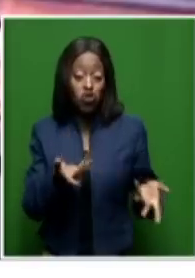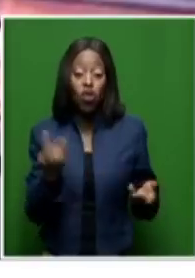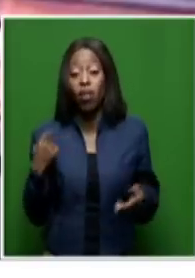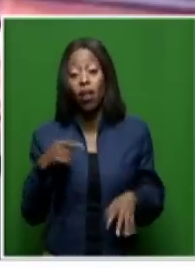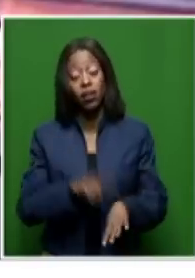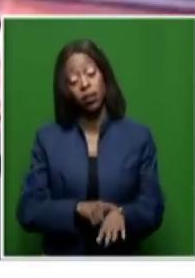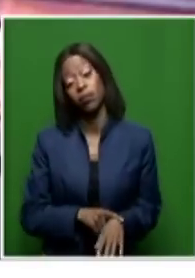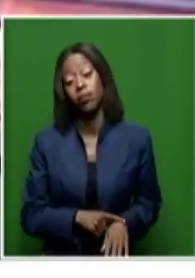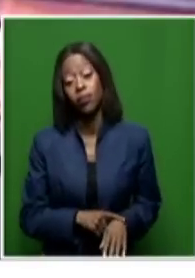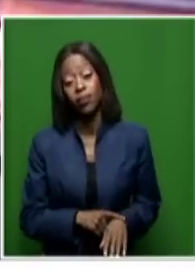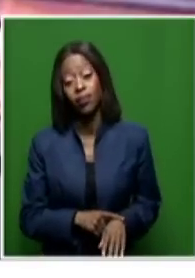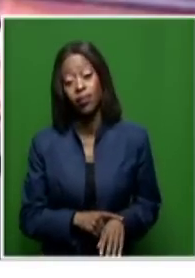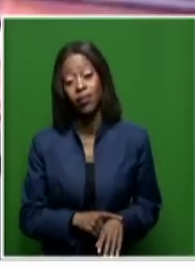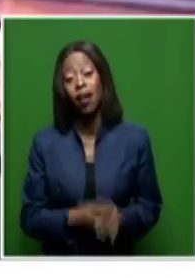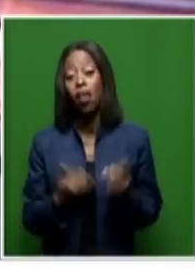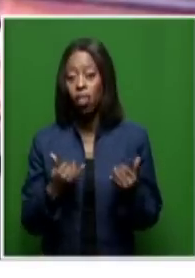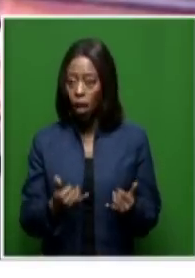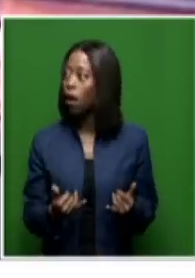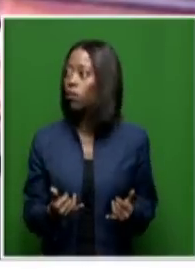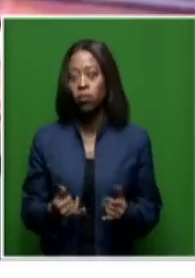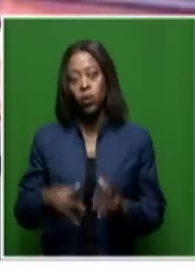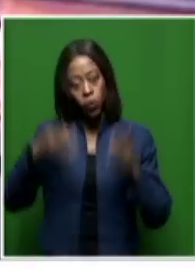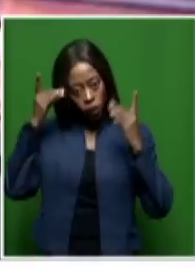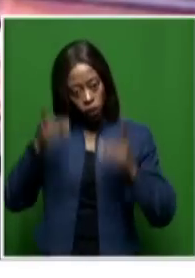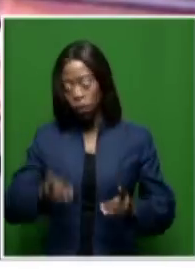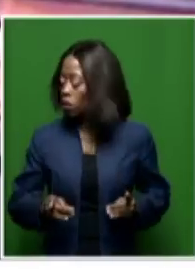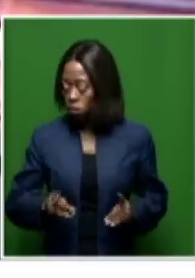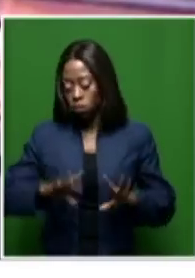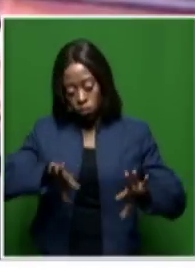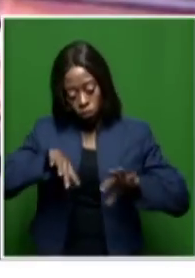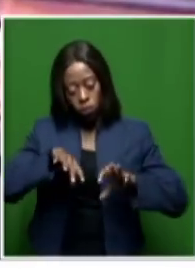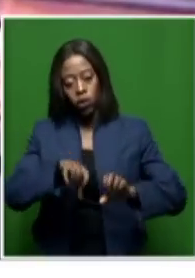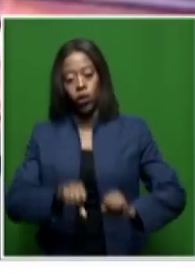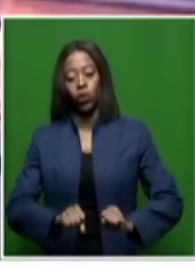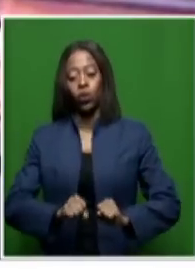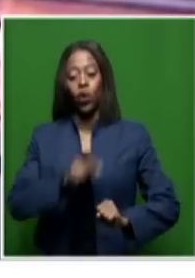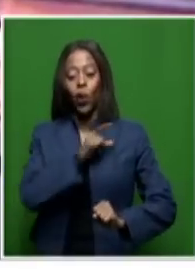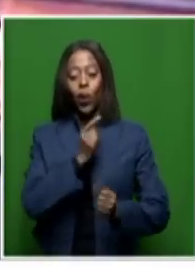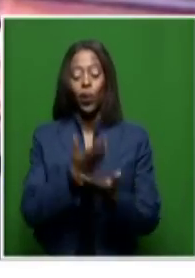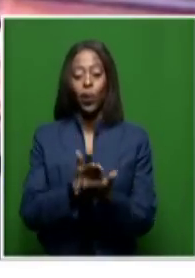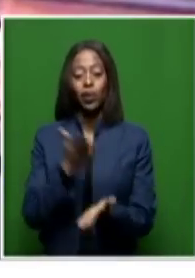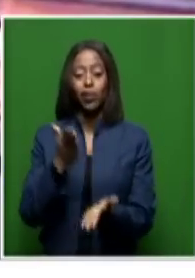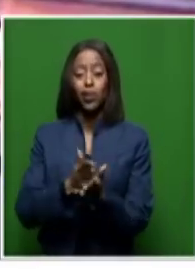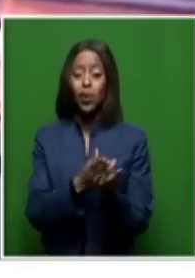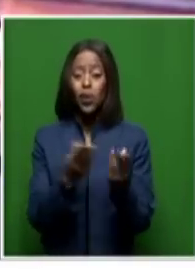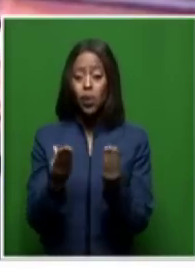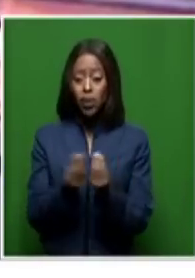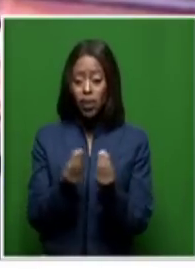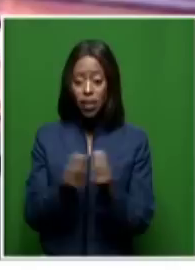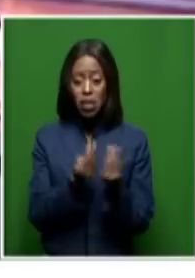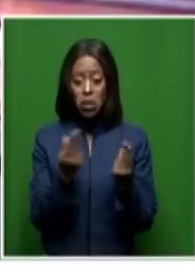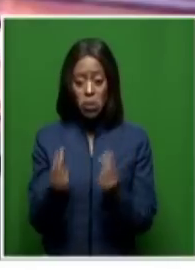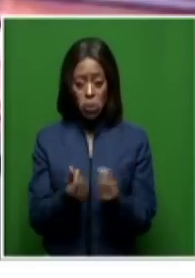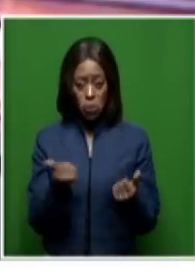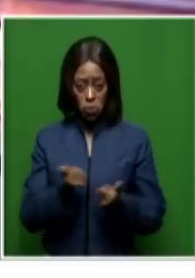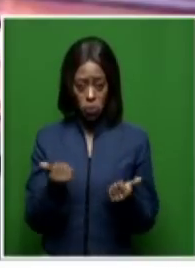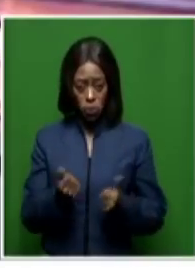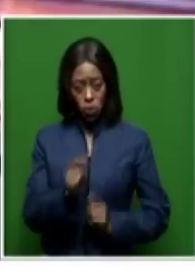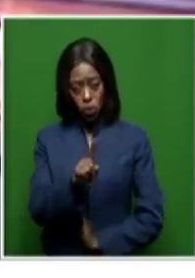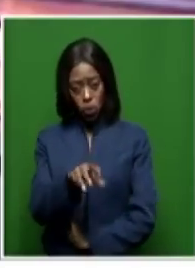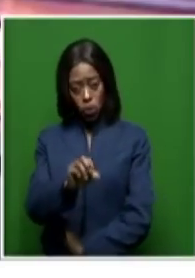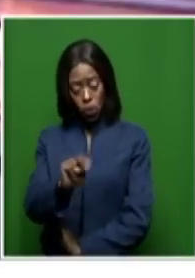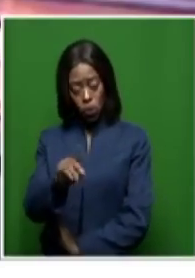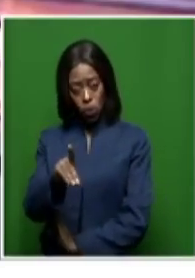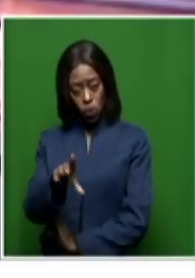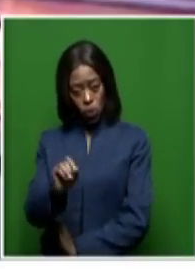particular time. And we have taken it upon ourselves to ensure that these things have been done. And the Zondo